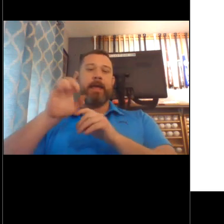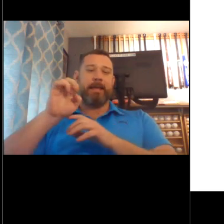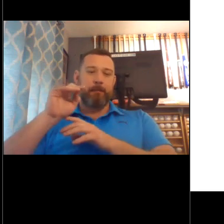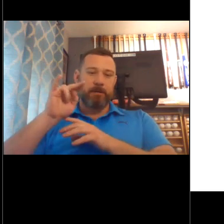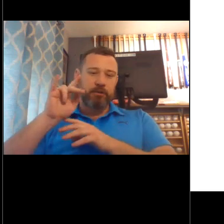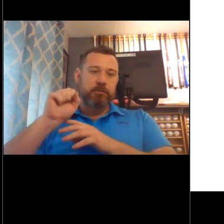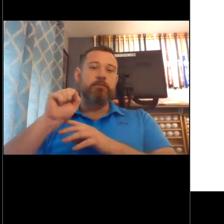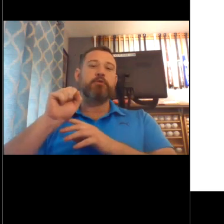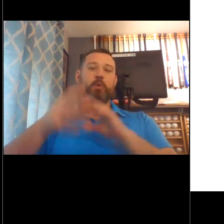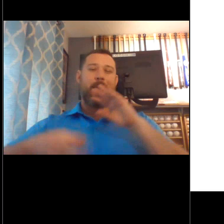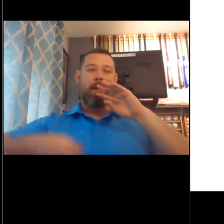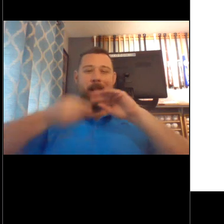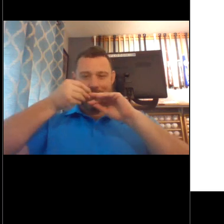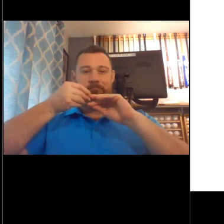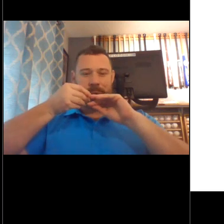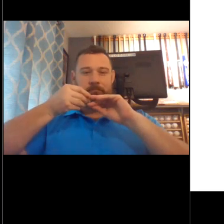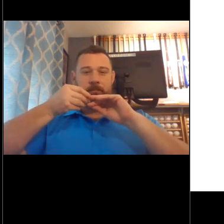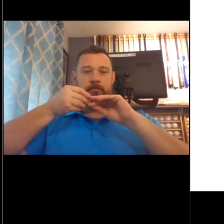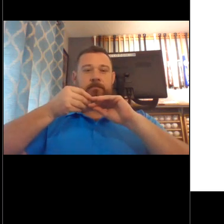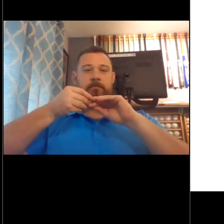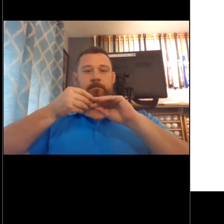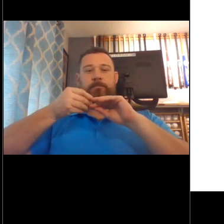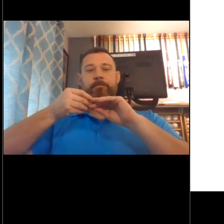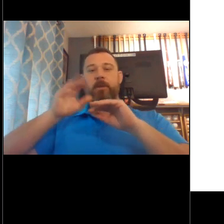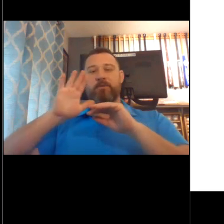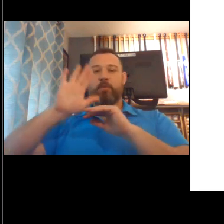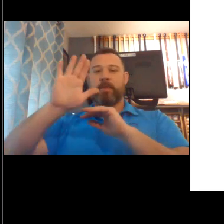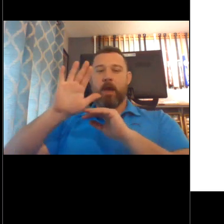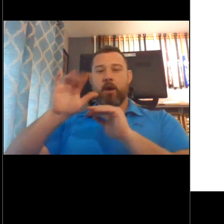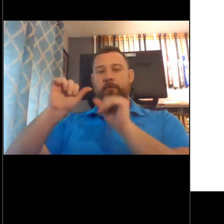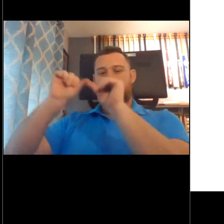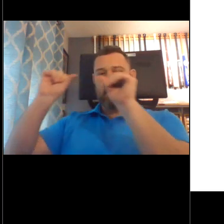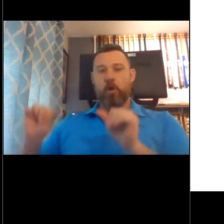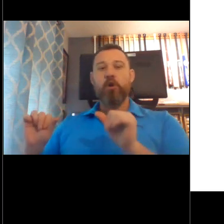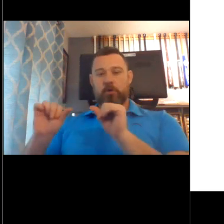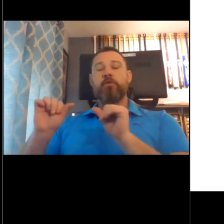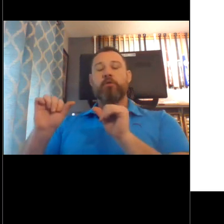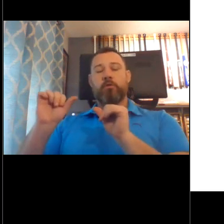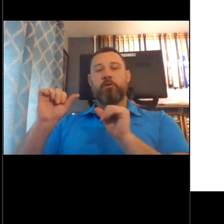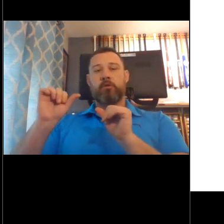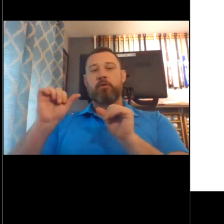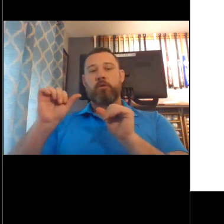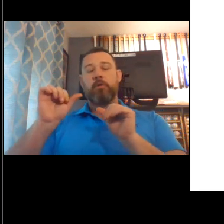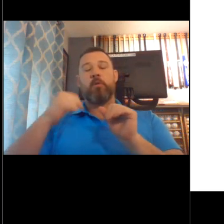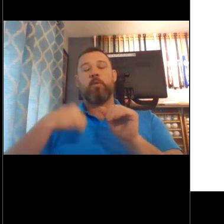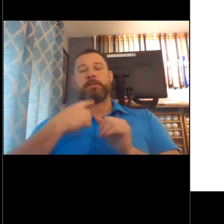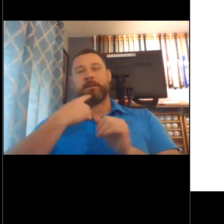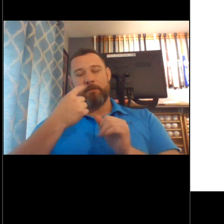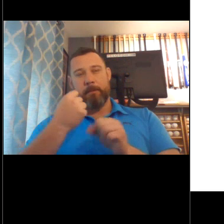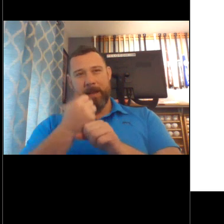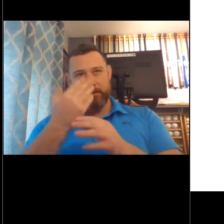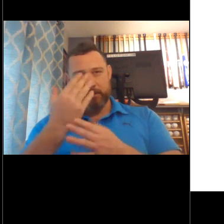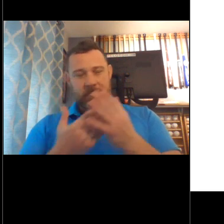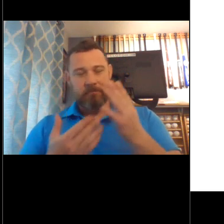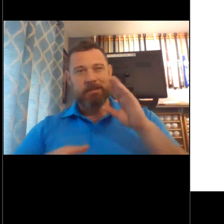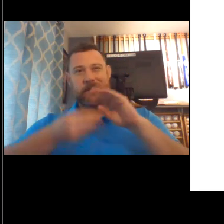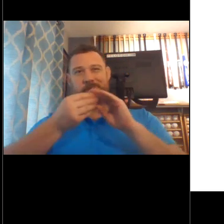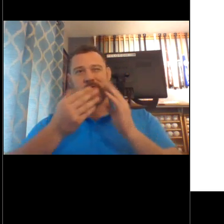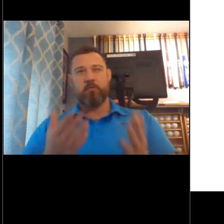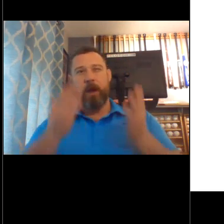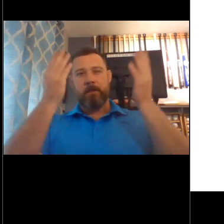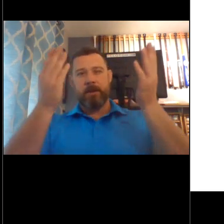National Performance Management Measures Framework. I do want to say that we made some additional recommendations